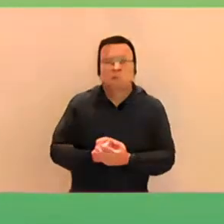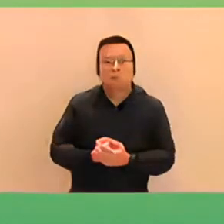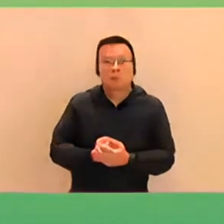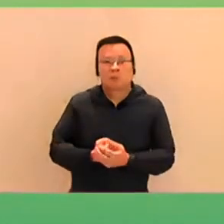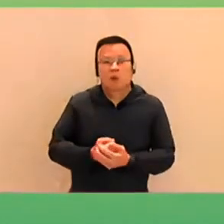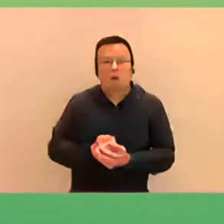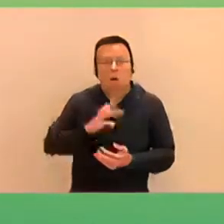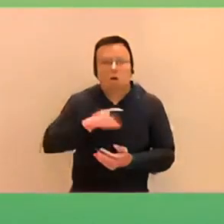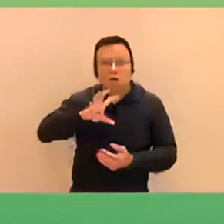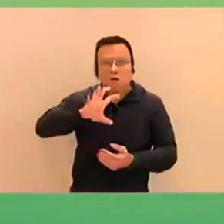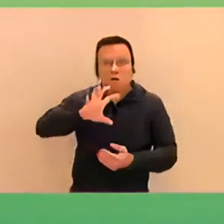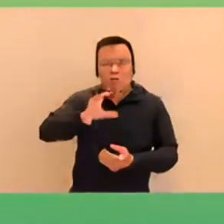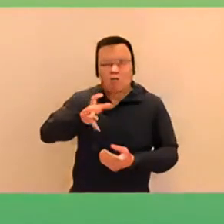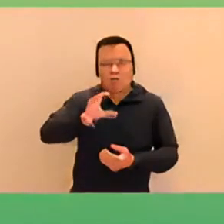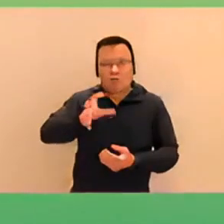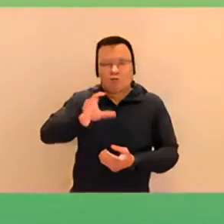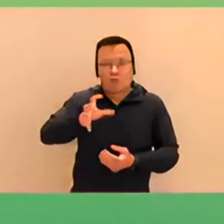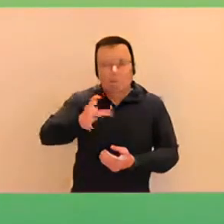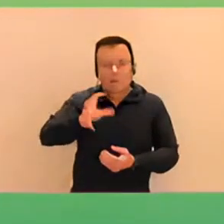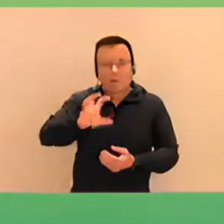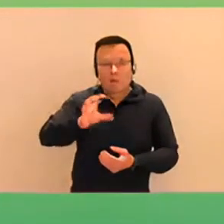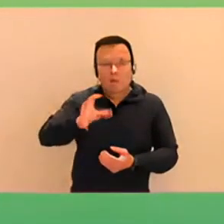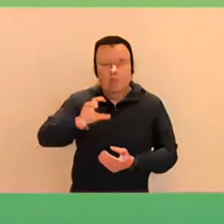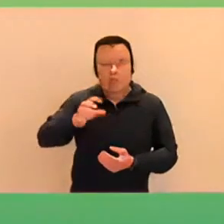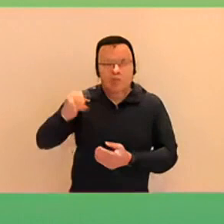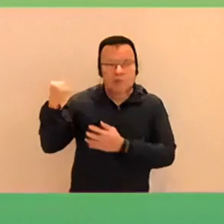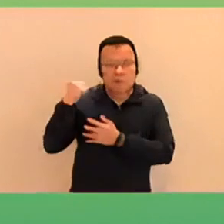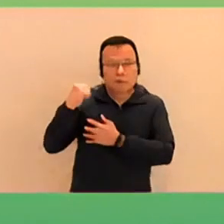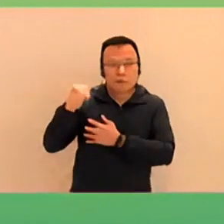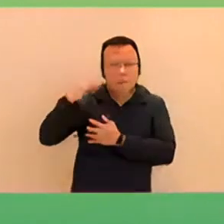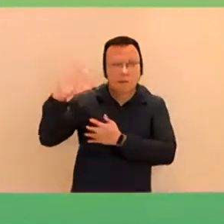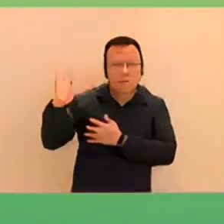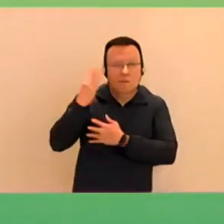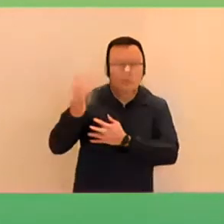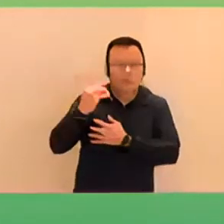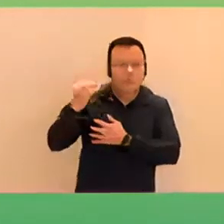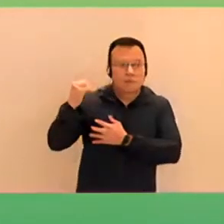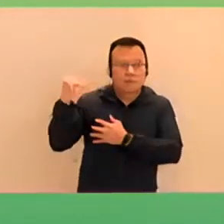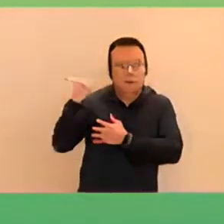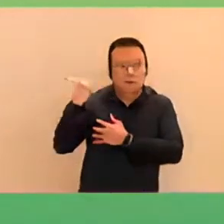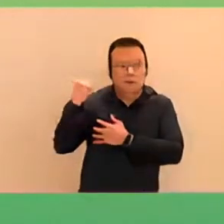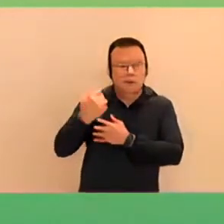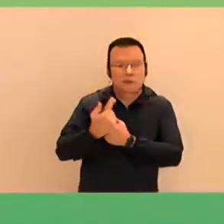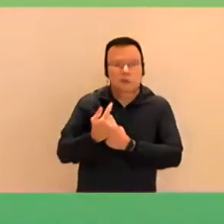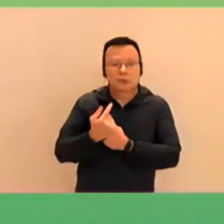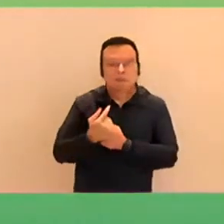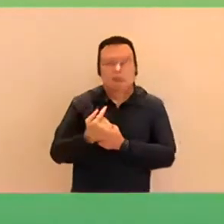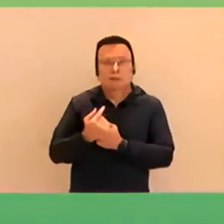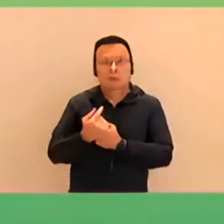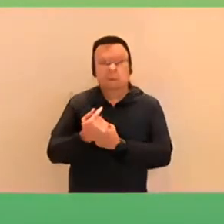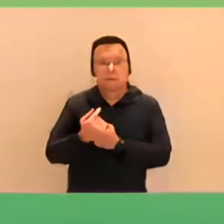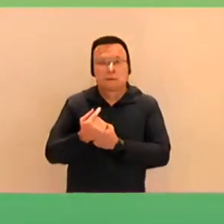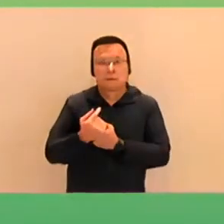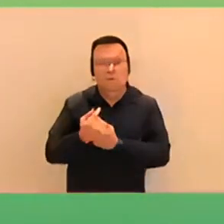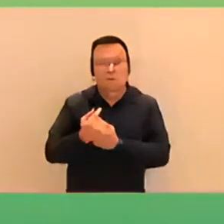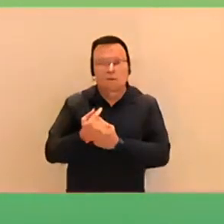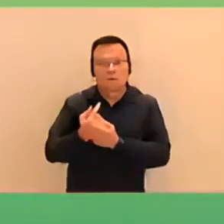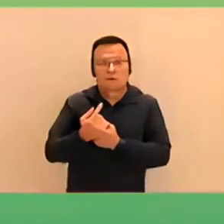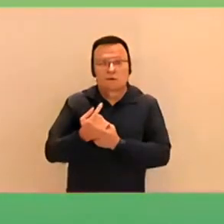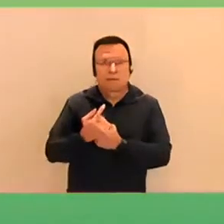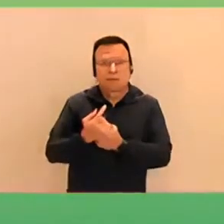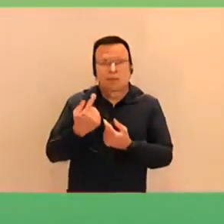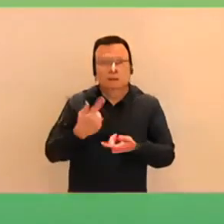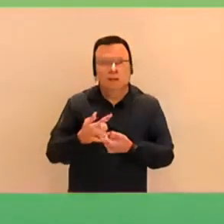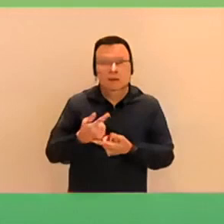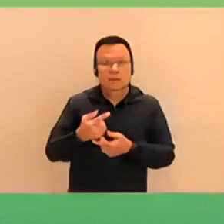with them, and we can really achieve this kind of so-called net zero heating. And then the target is, can we